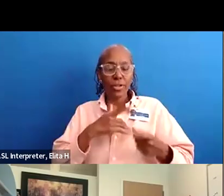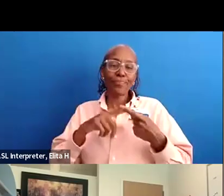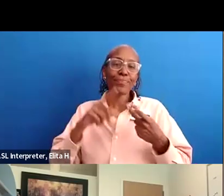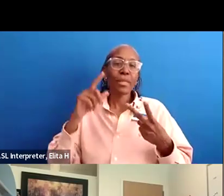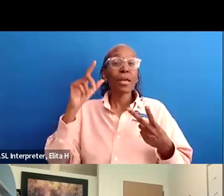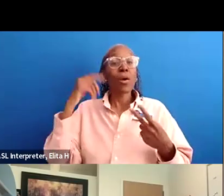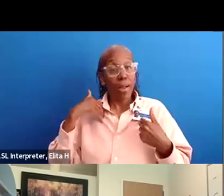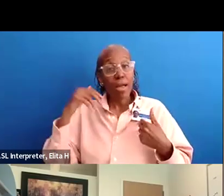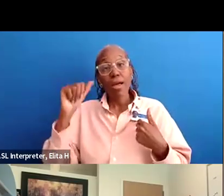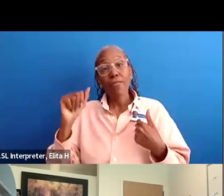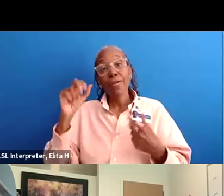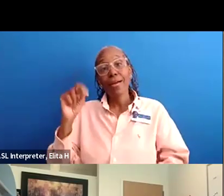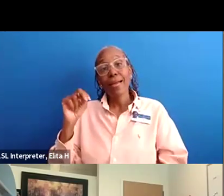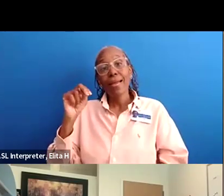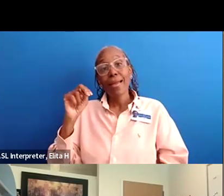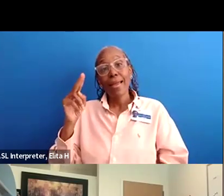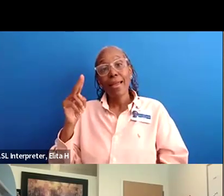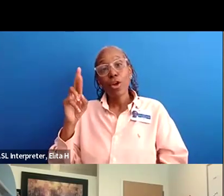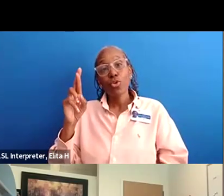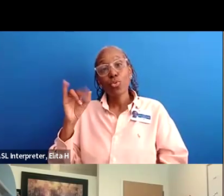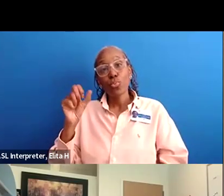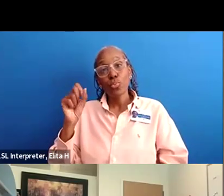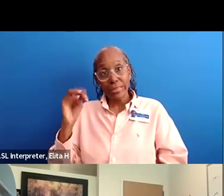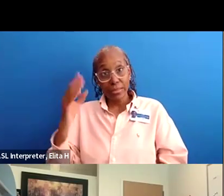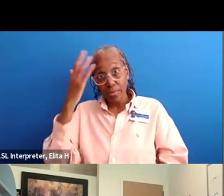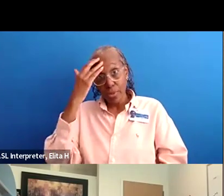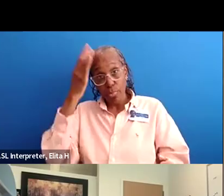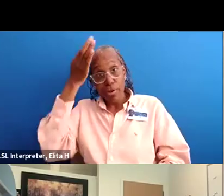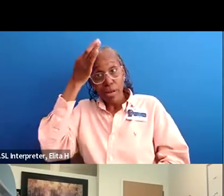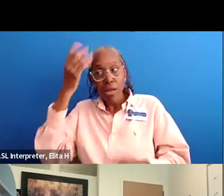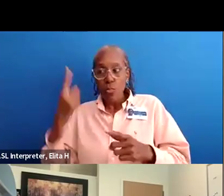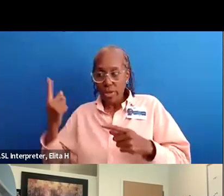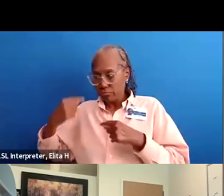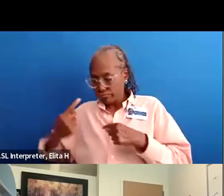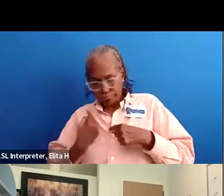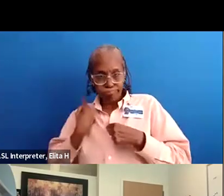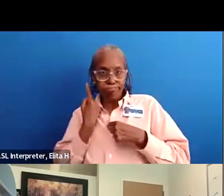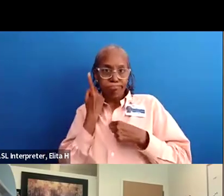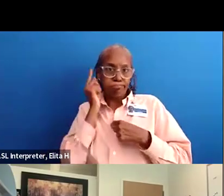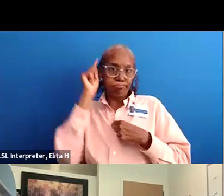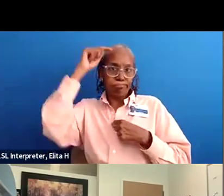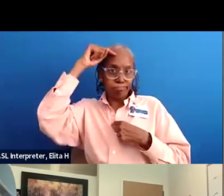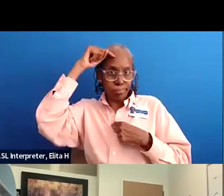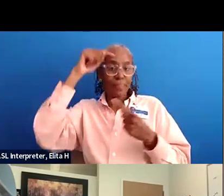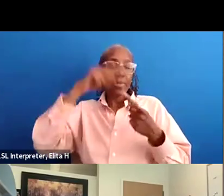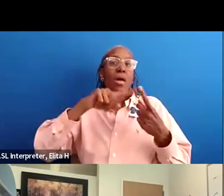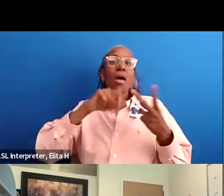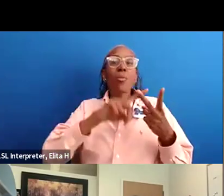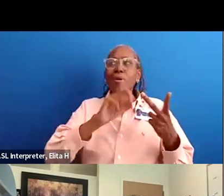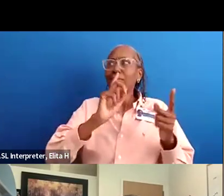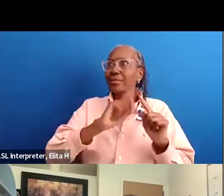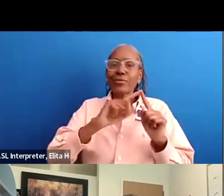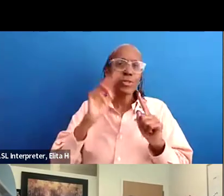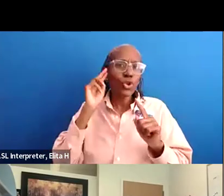Aneurysms in the brain, a catheter's threaded up. Talking about some of the treatments for neurological disease that are different